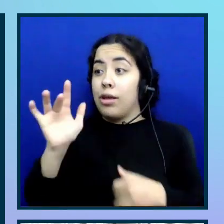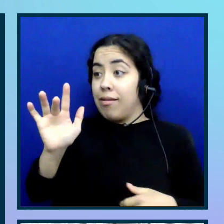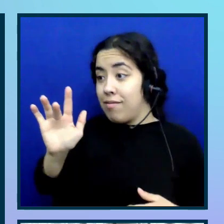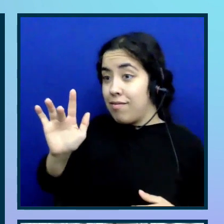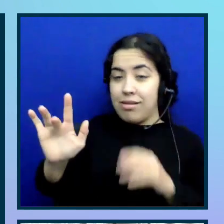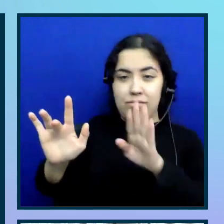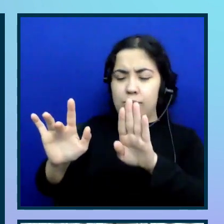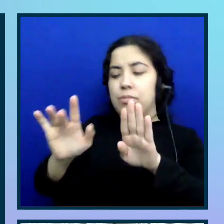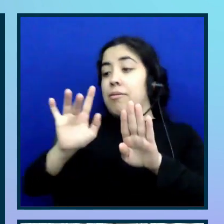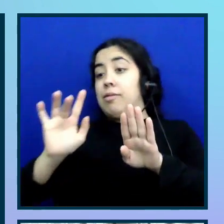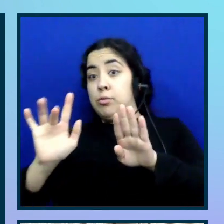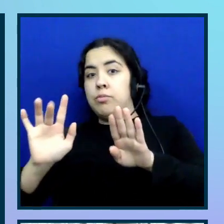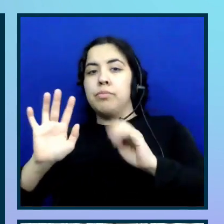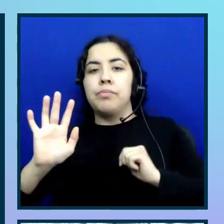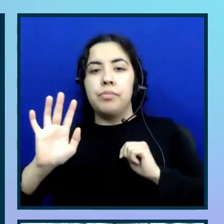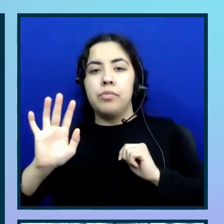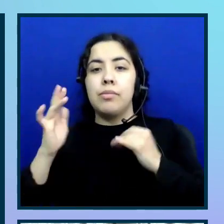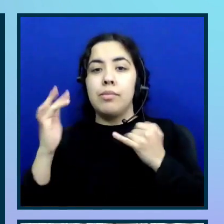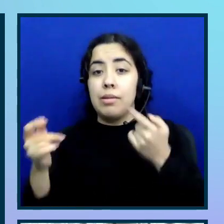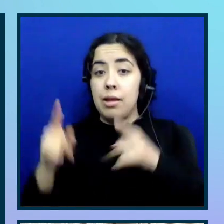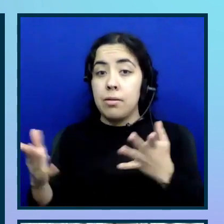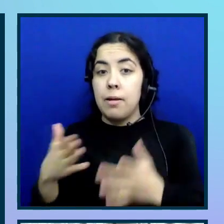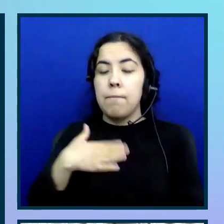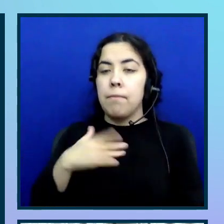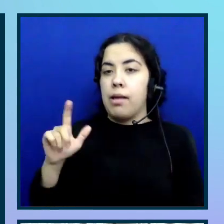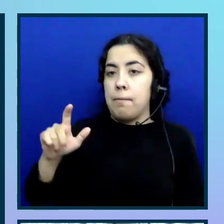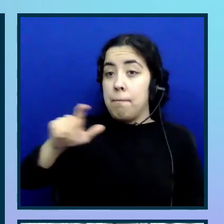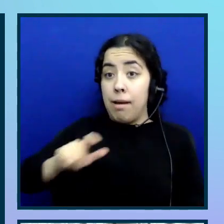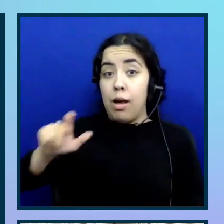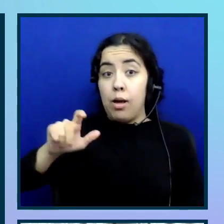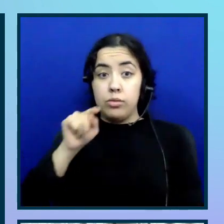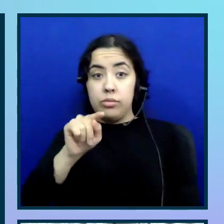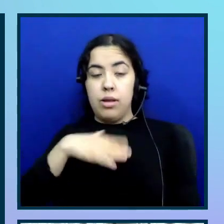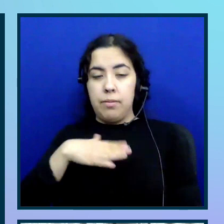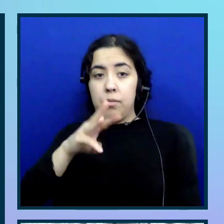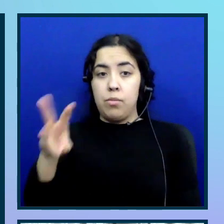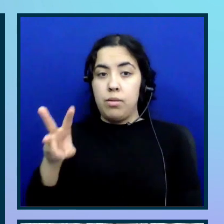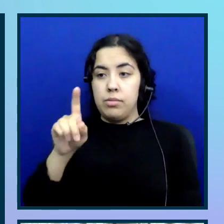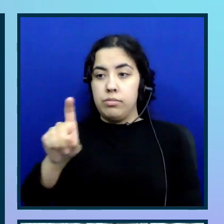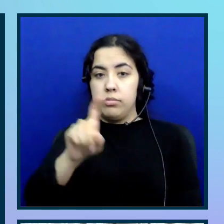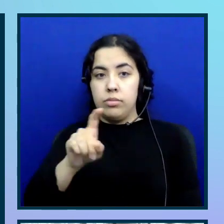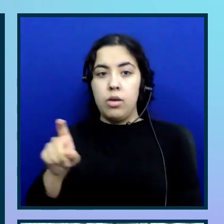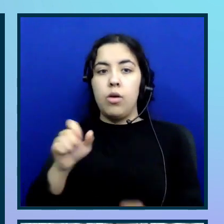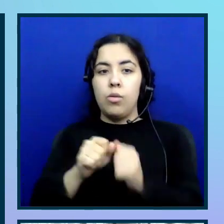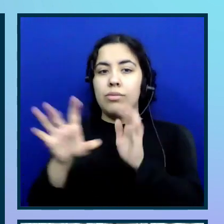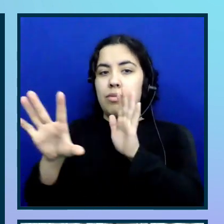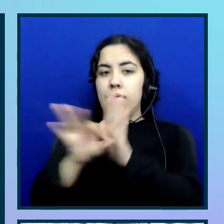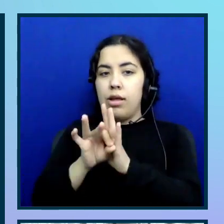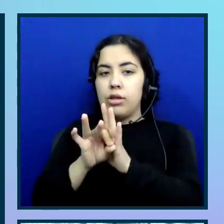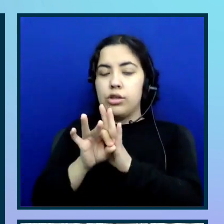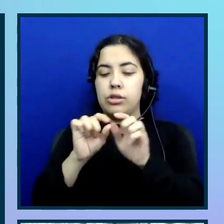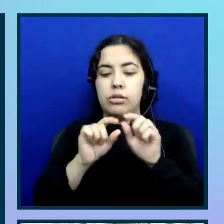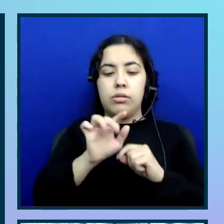on that. And when I do, that's going to activate my mouse cursor on the page with a selection ring around different elements that I